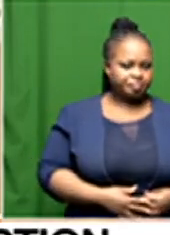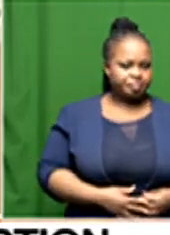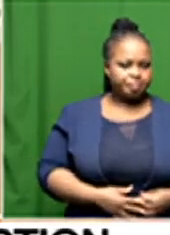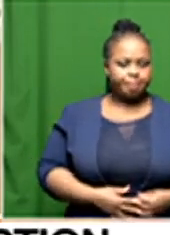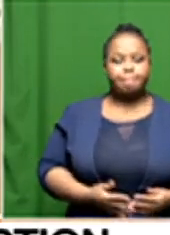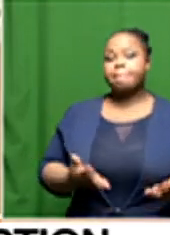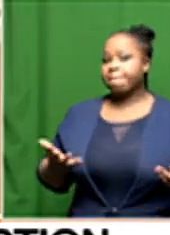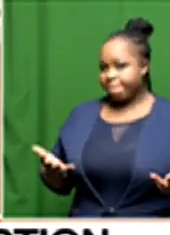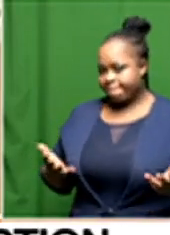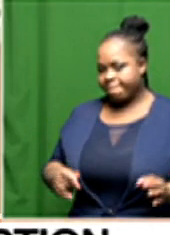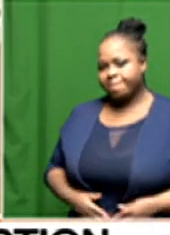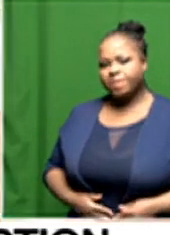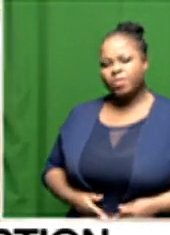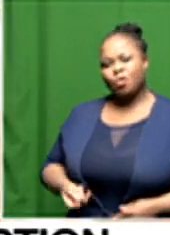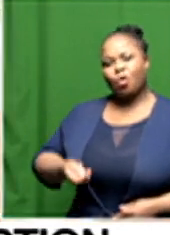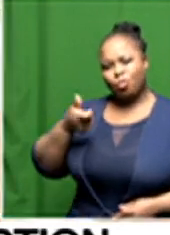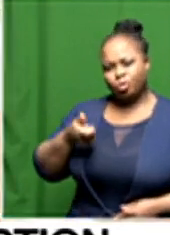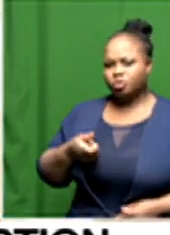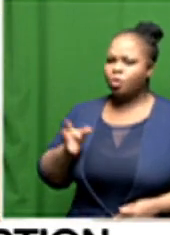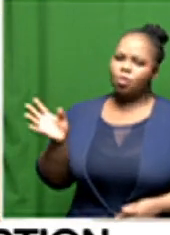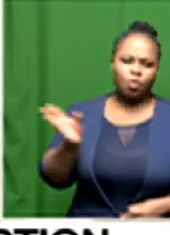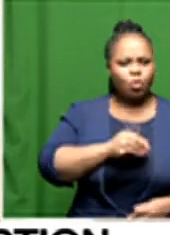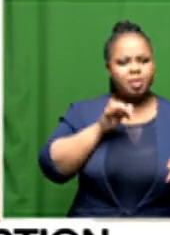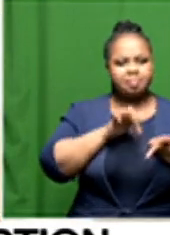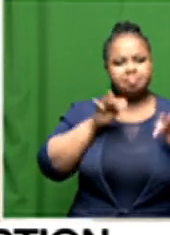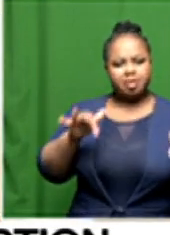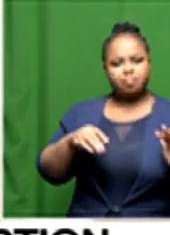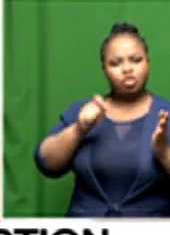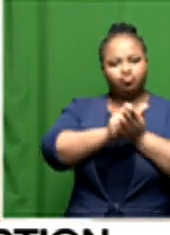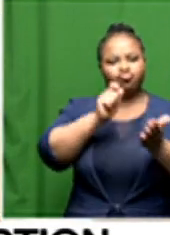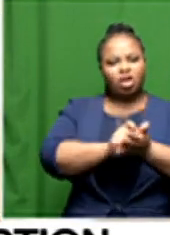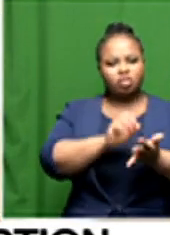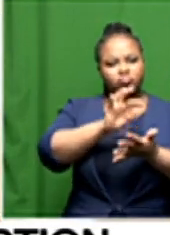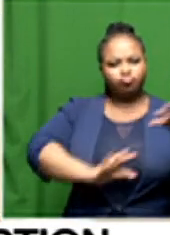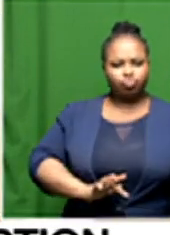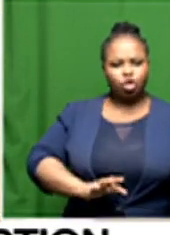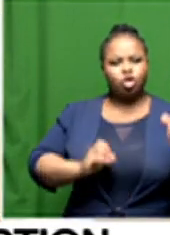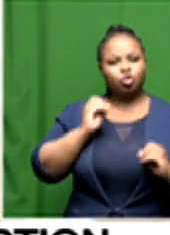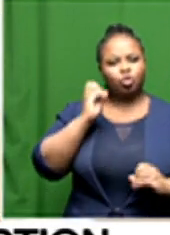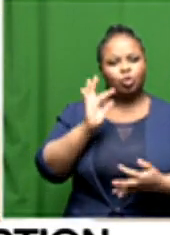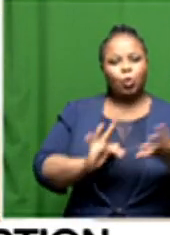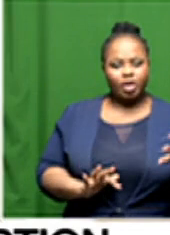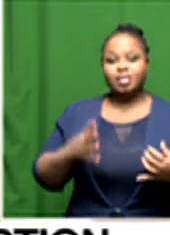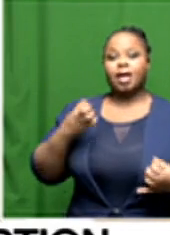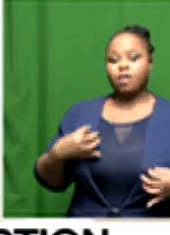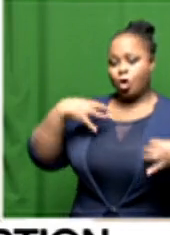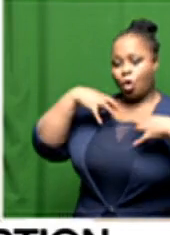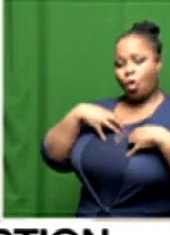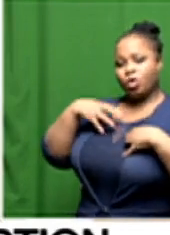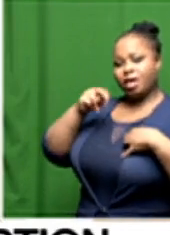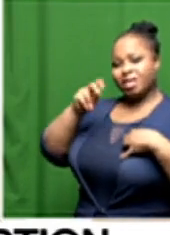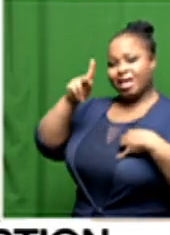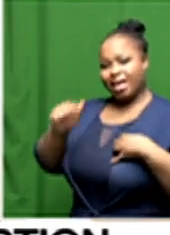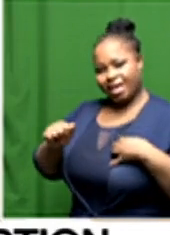So actually, almost all of the people that we deal with have an Nkandla of their own. And it's